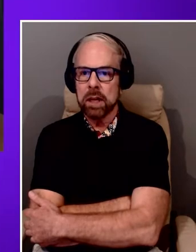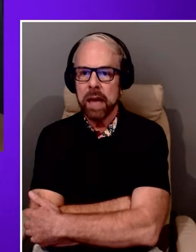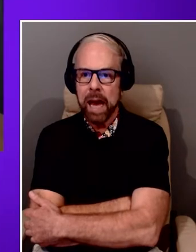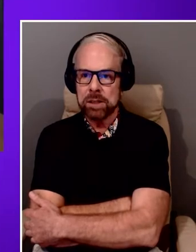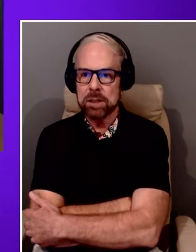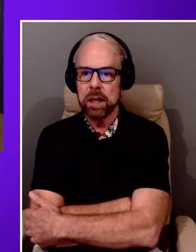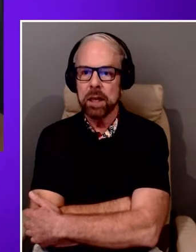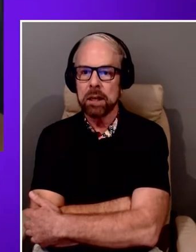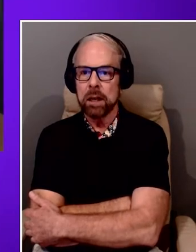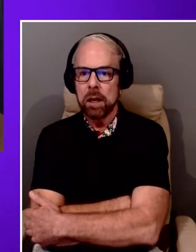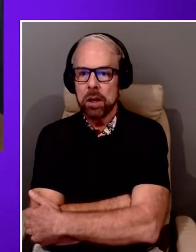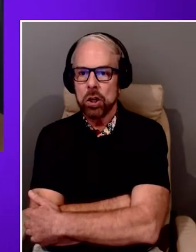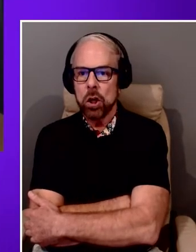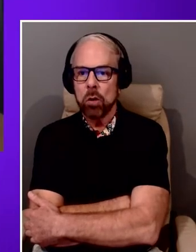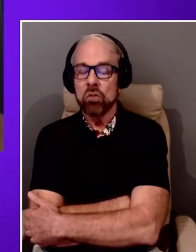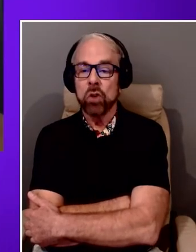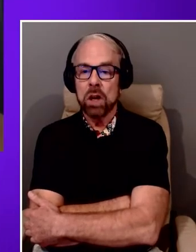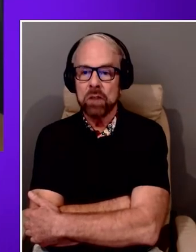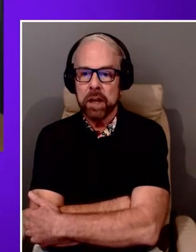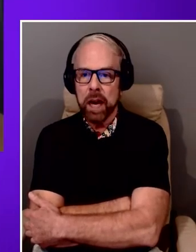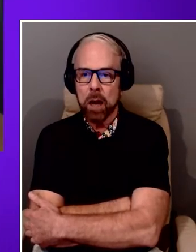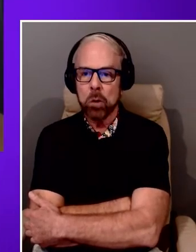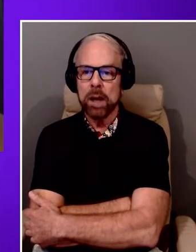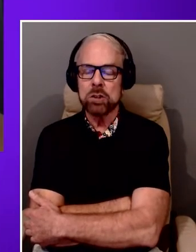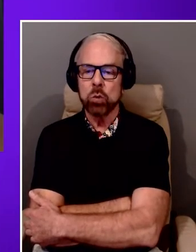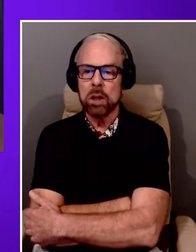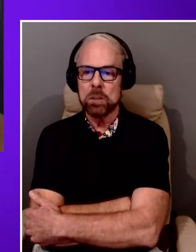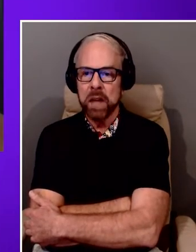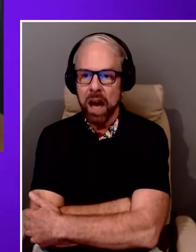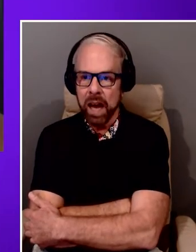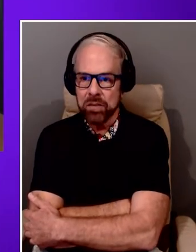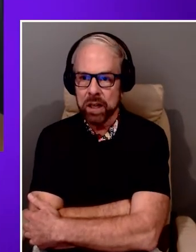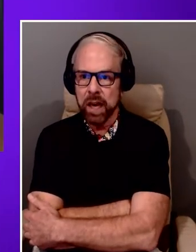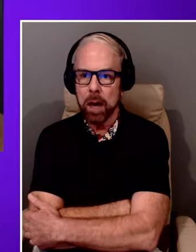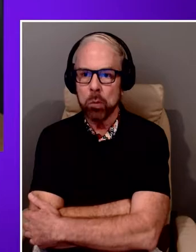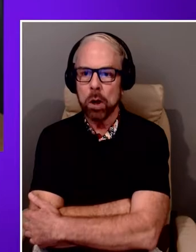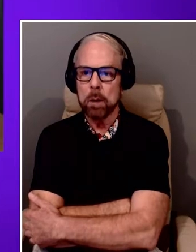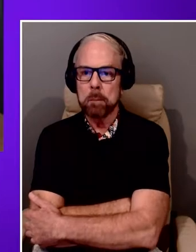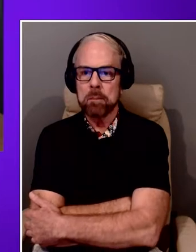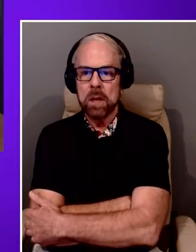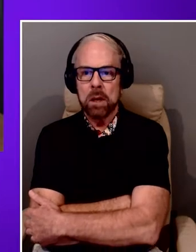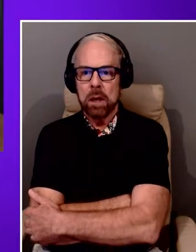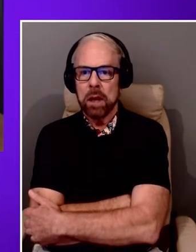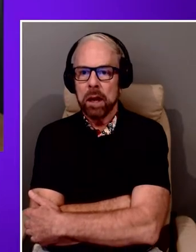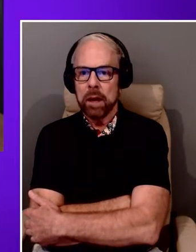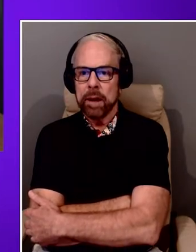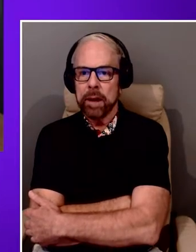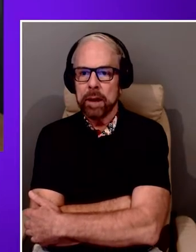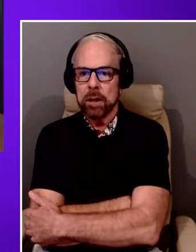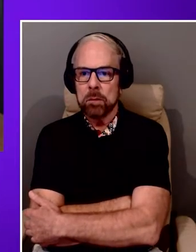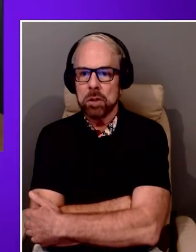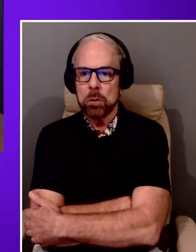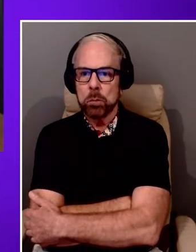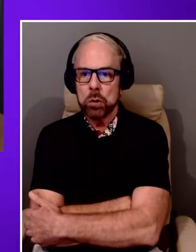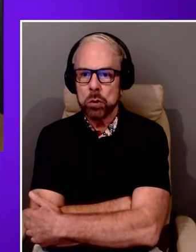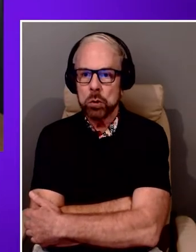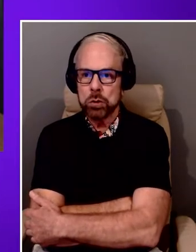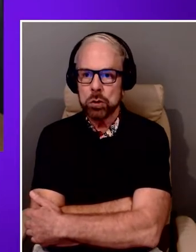just casting, you know, front of the camera as well as behind the camera.